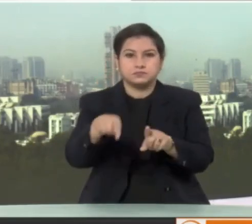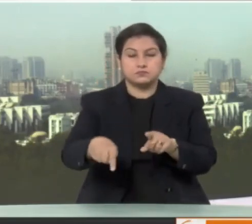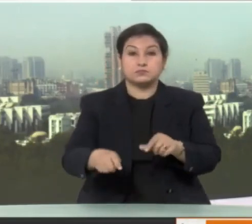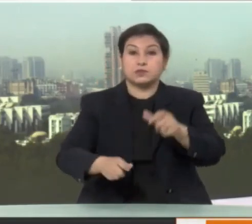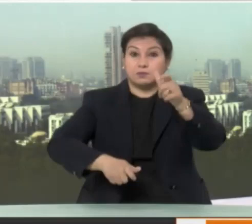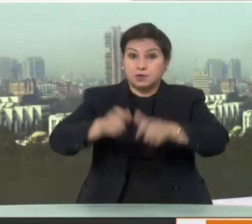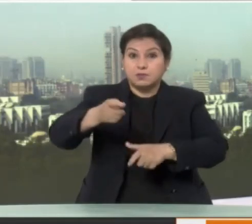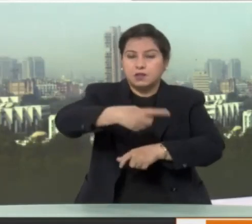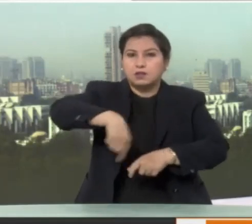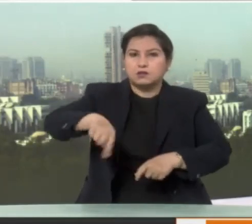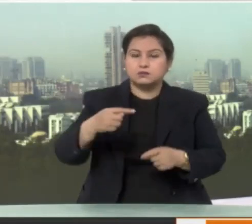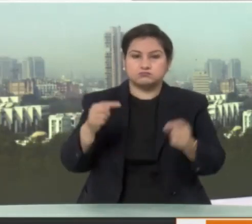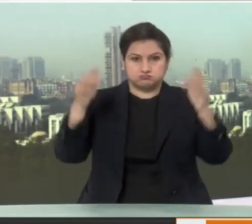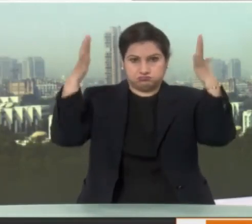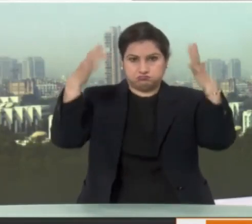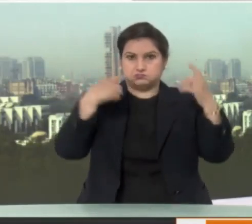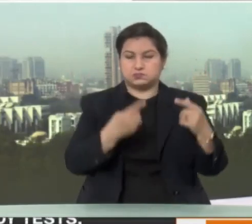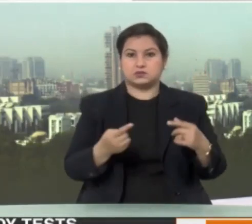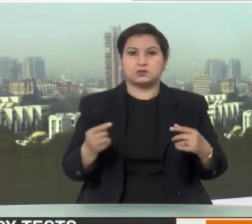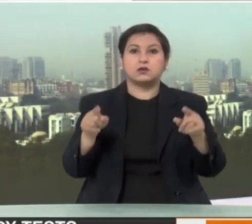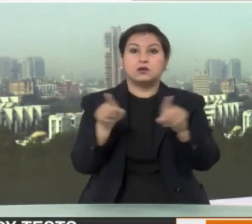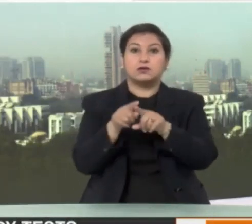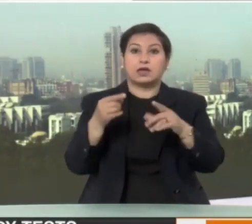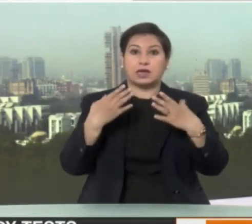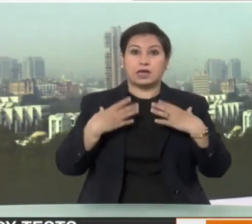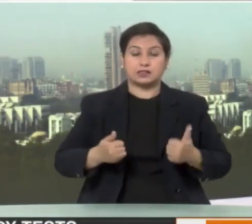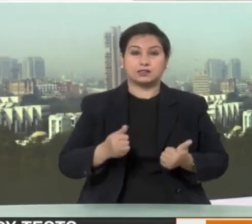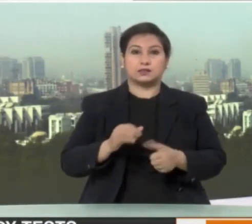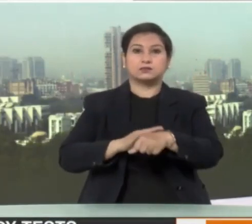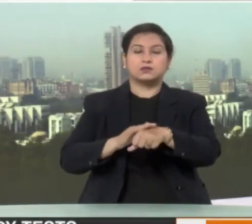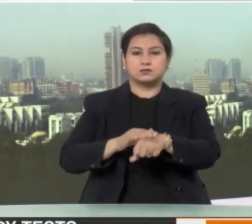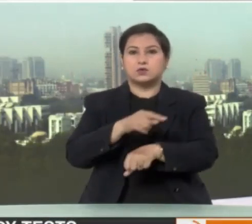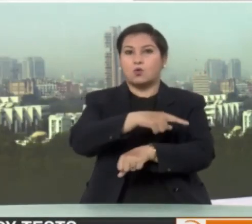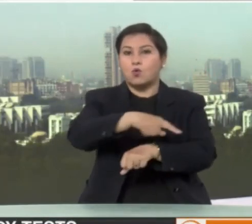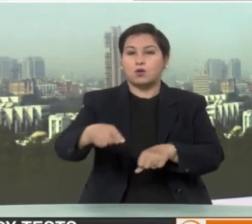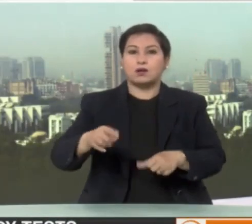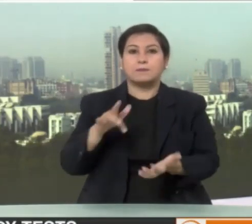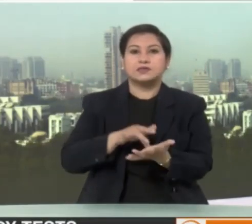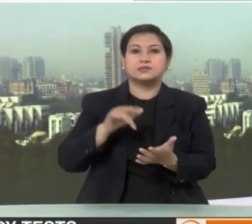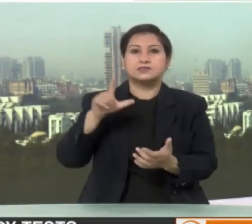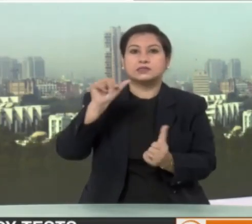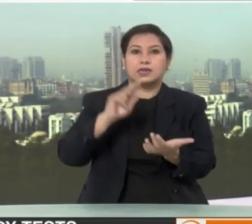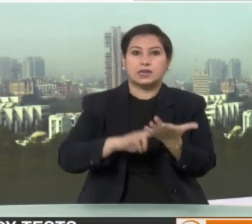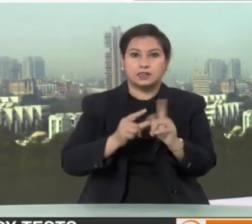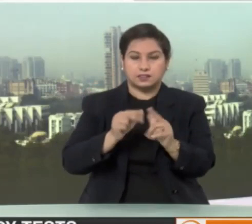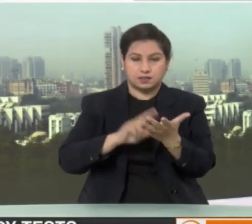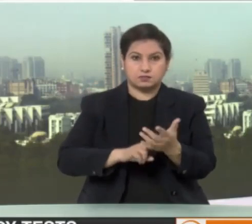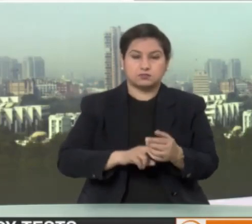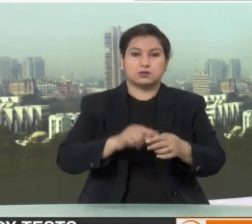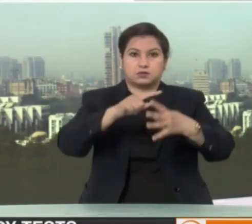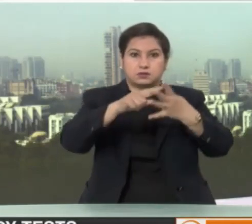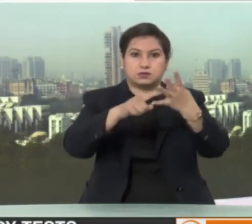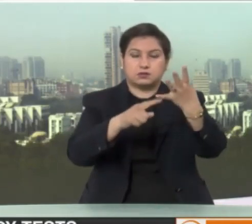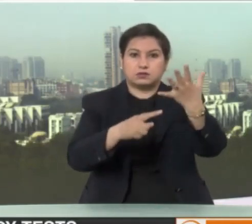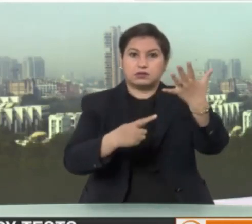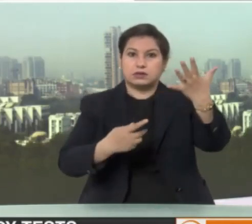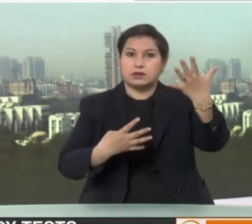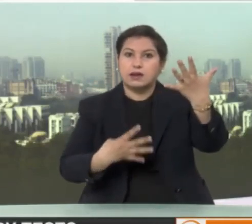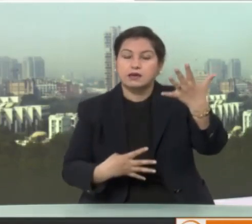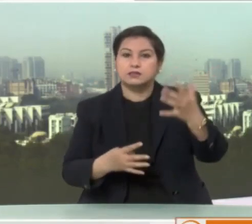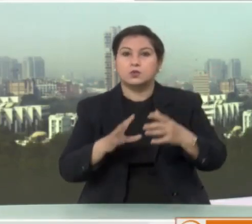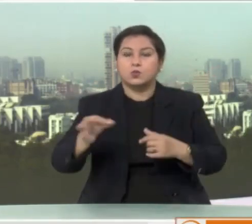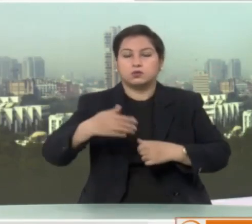Meanwhile, people were seen applauding the National Health Service on the streets of London for the 9th consecutive week.